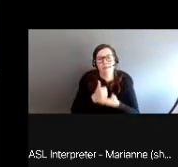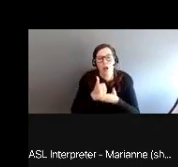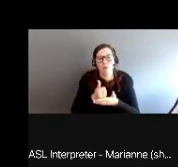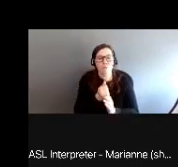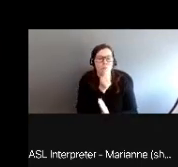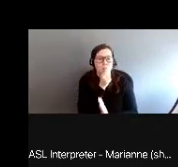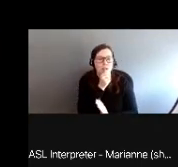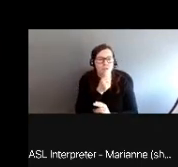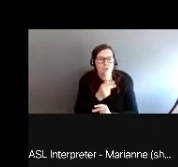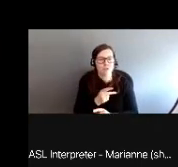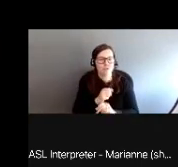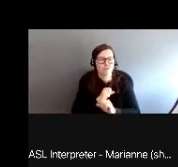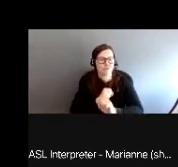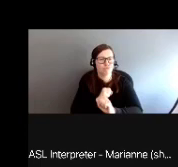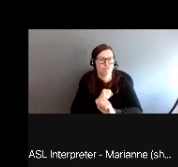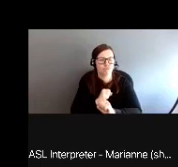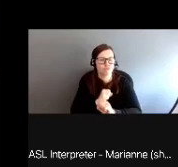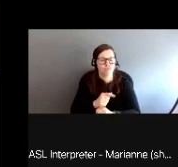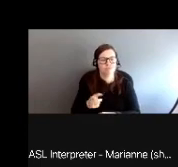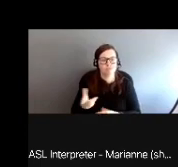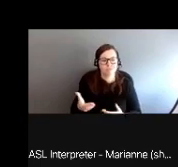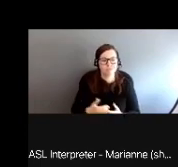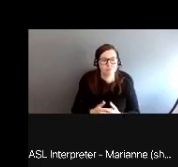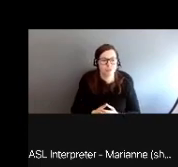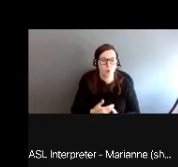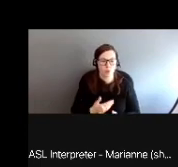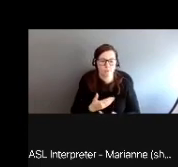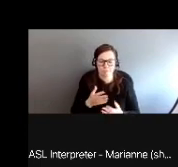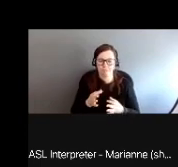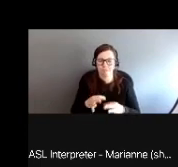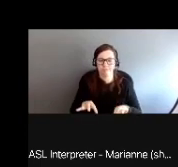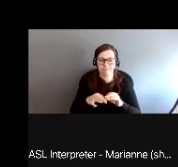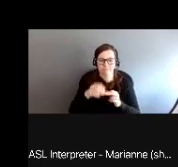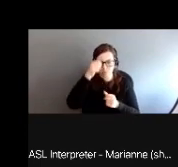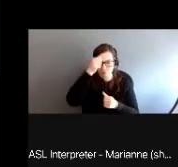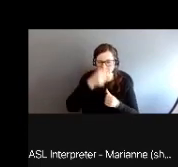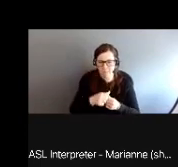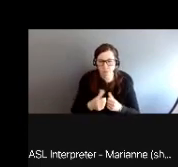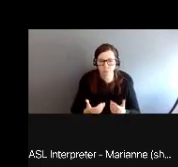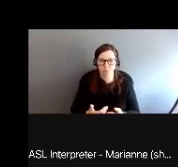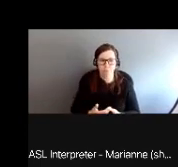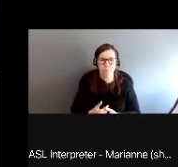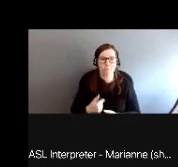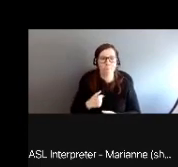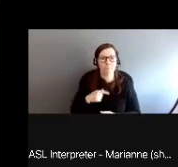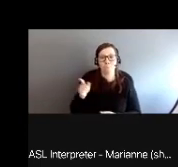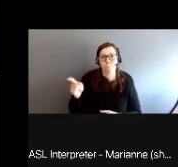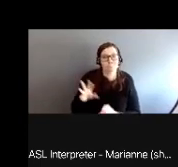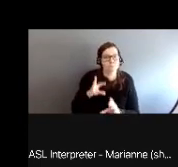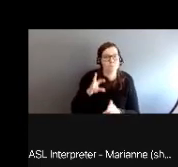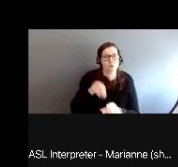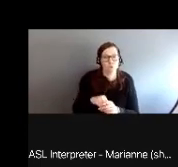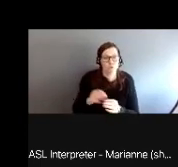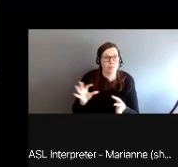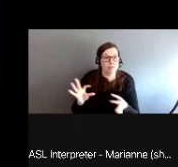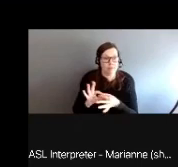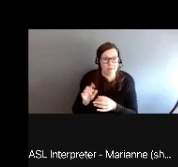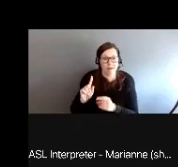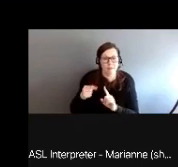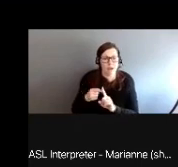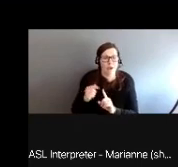mindful of that. And then I included a bit of a link to give you some overview of the TikTok and safety around that. But it